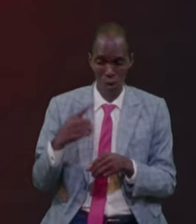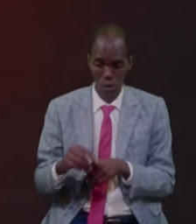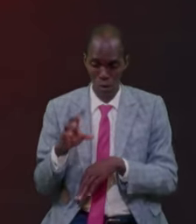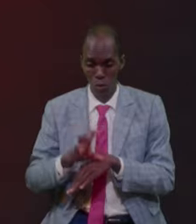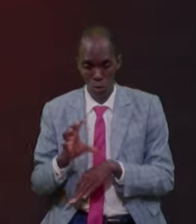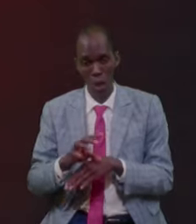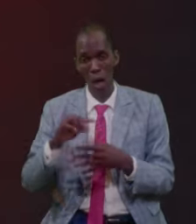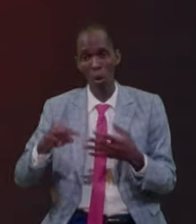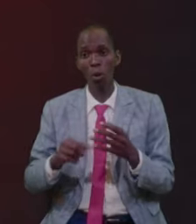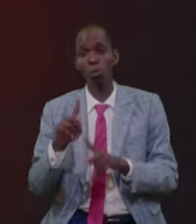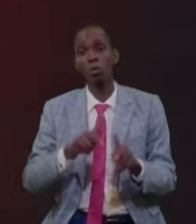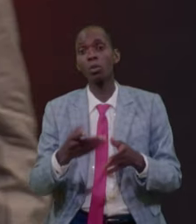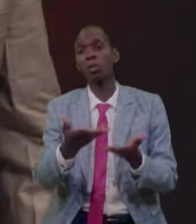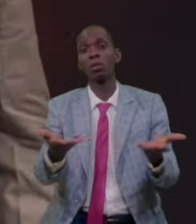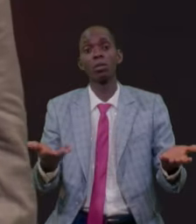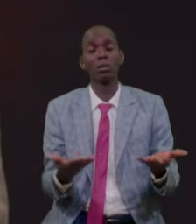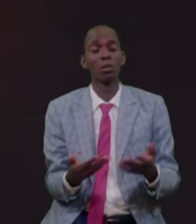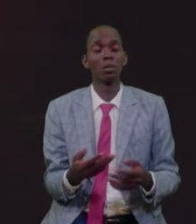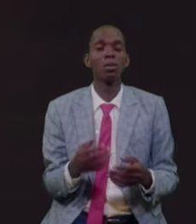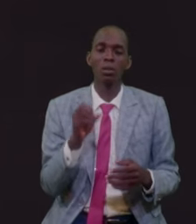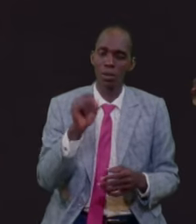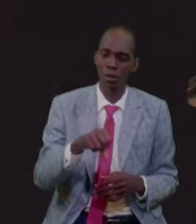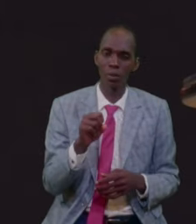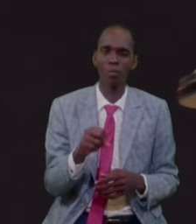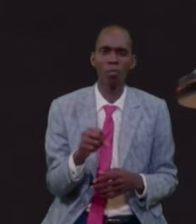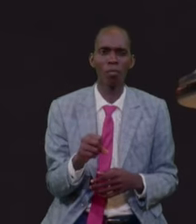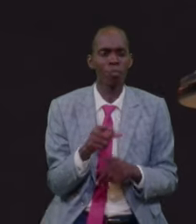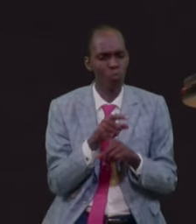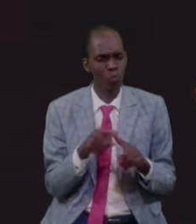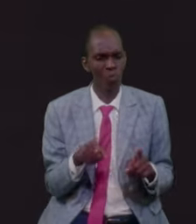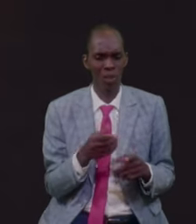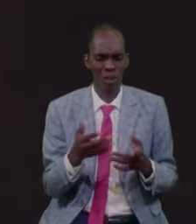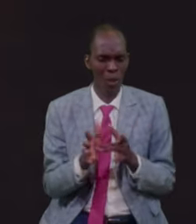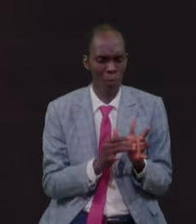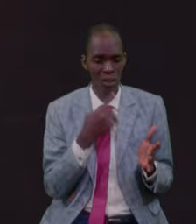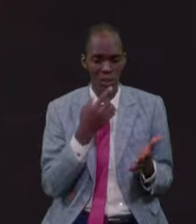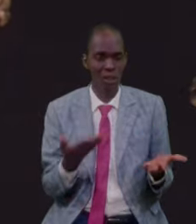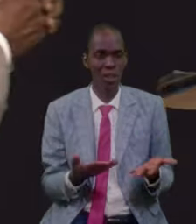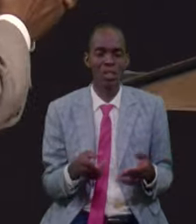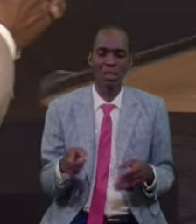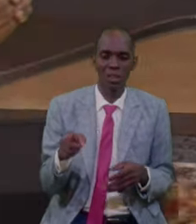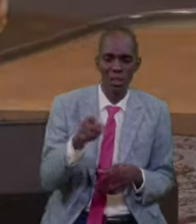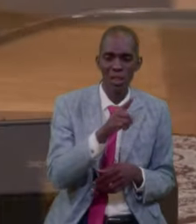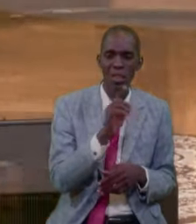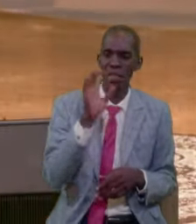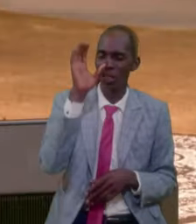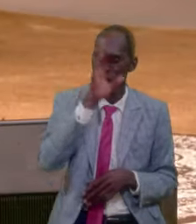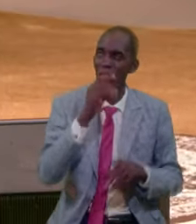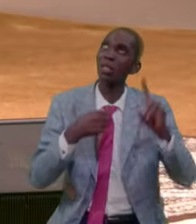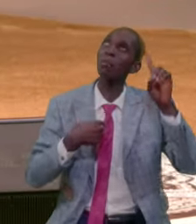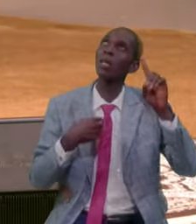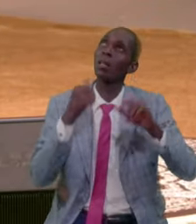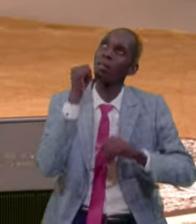congregation, there are. And yet it says, they seek me daily and delight